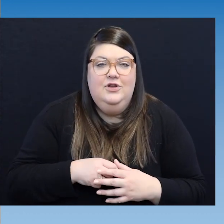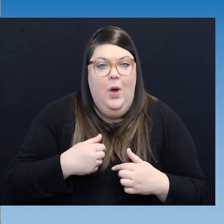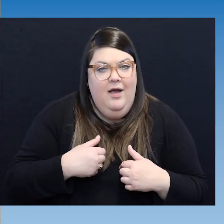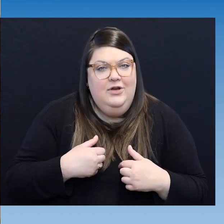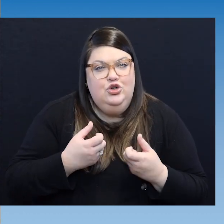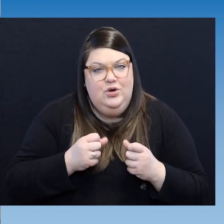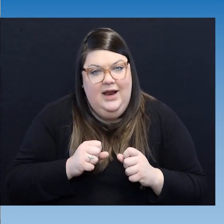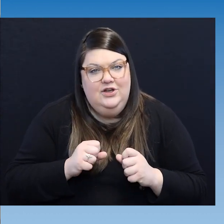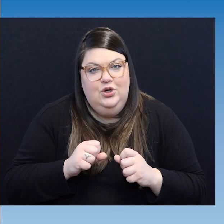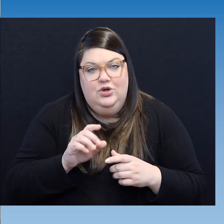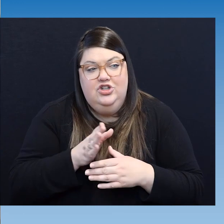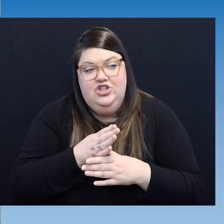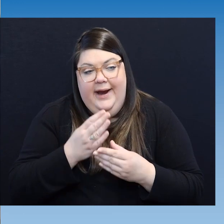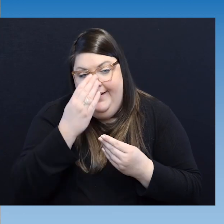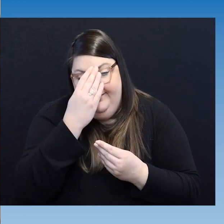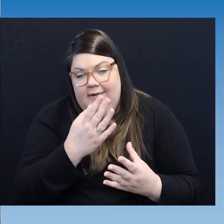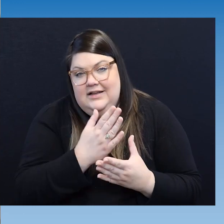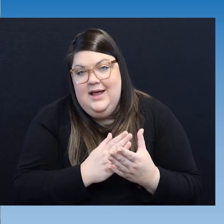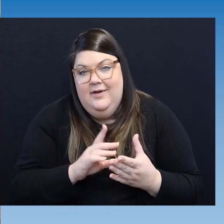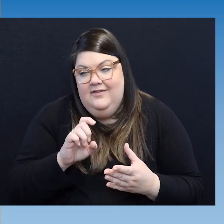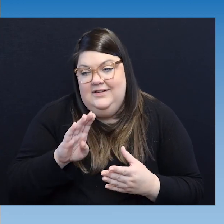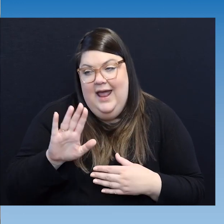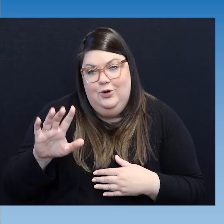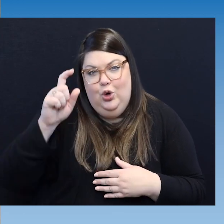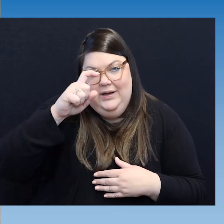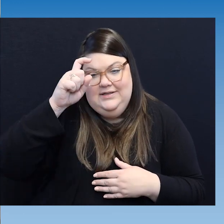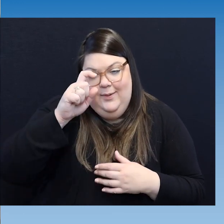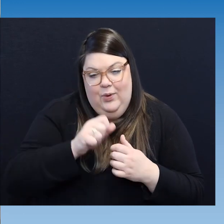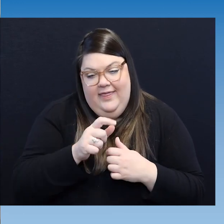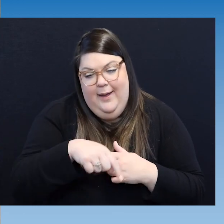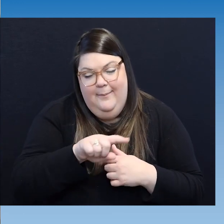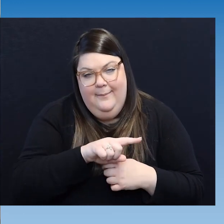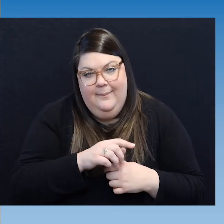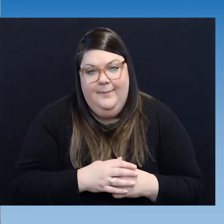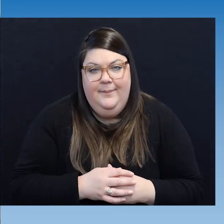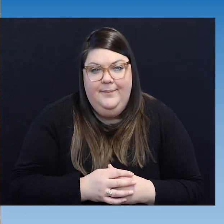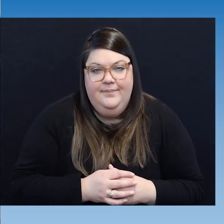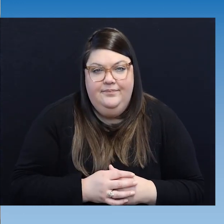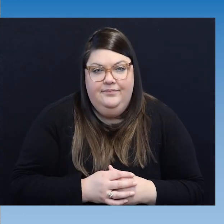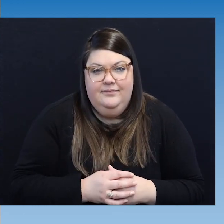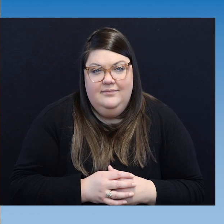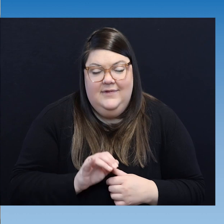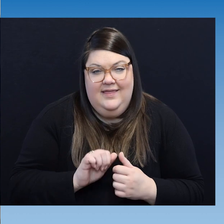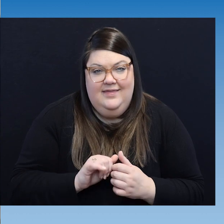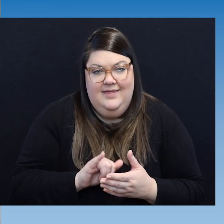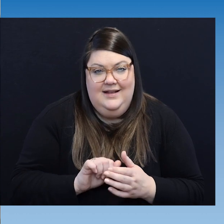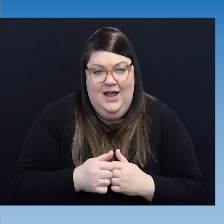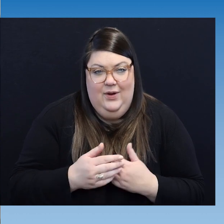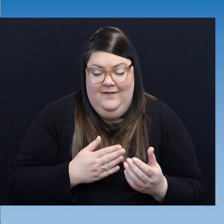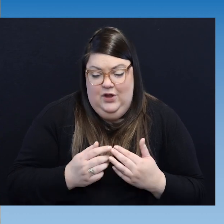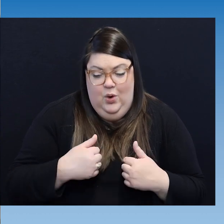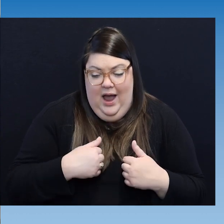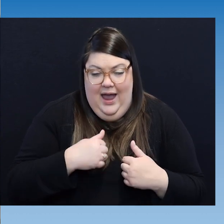and so I've been just trying to actually share some of Deb's wisdoms with them, and And that's how, even though I